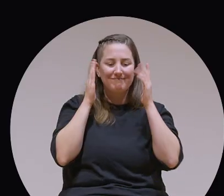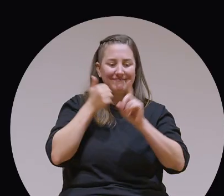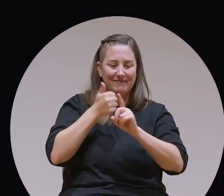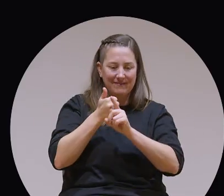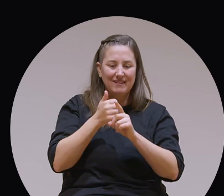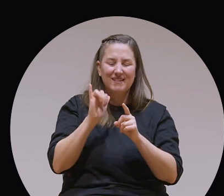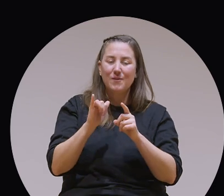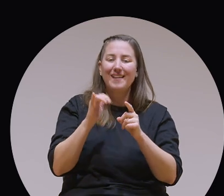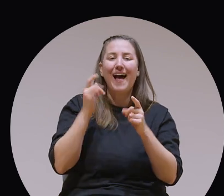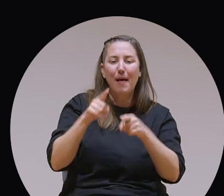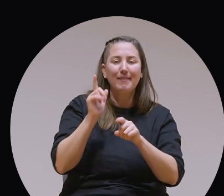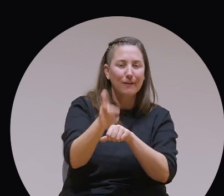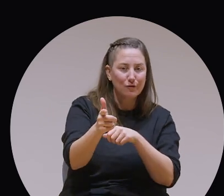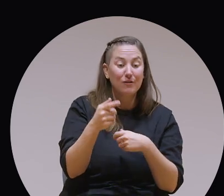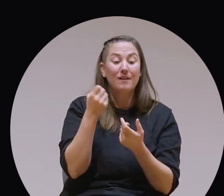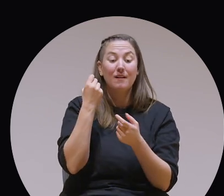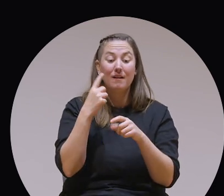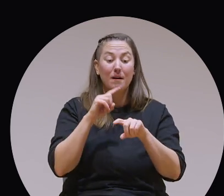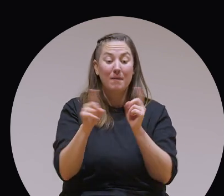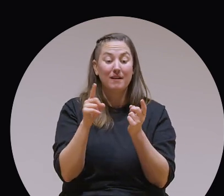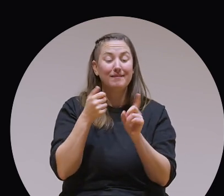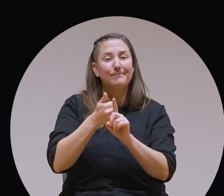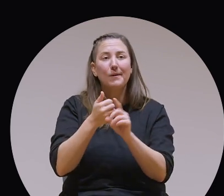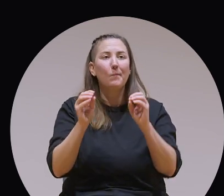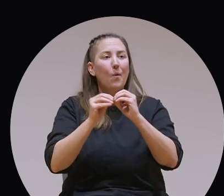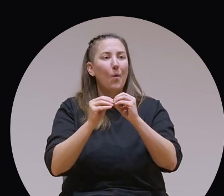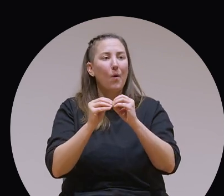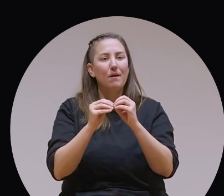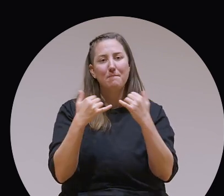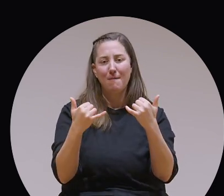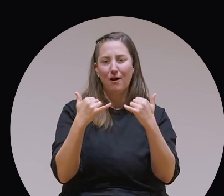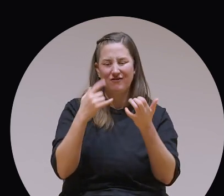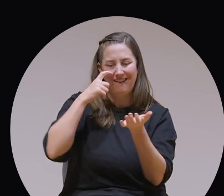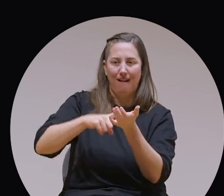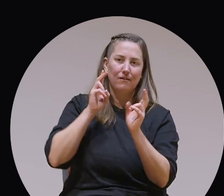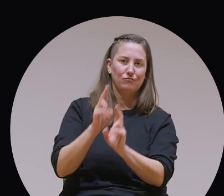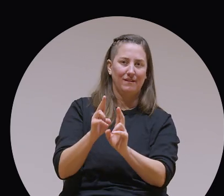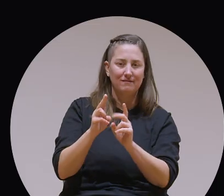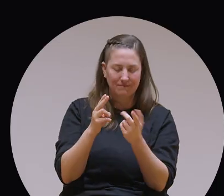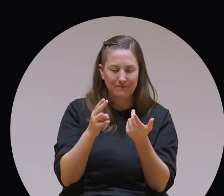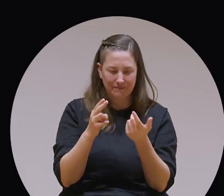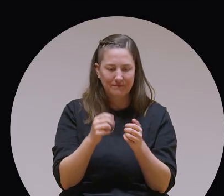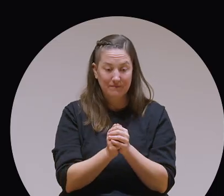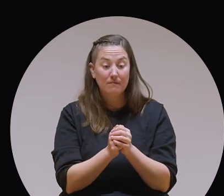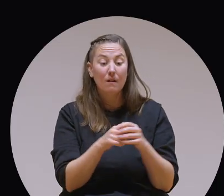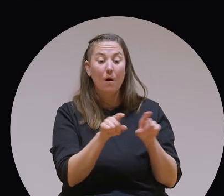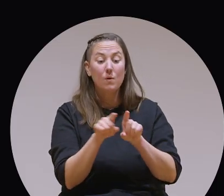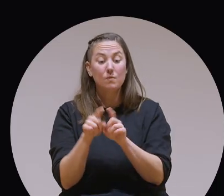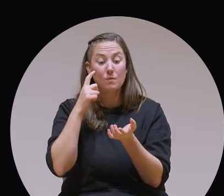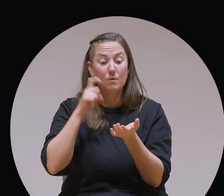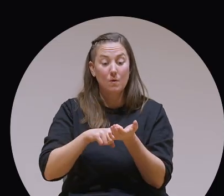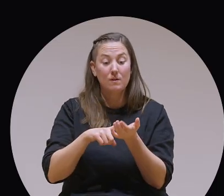repurposed in antiquity, so that it was a more modern-looking object. Then, as you can see, it fell